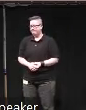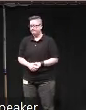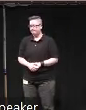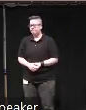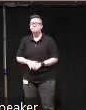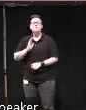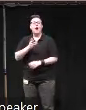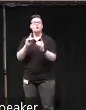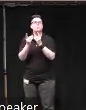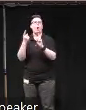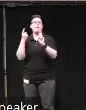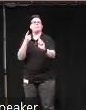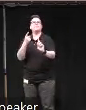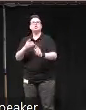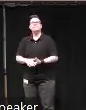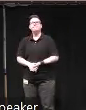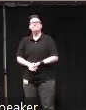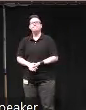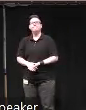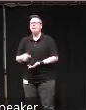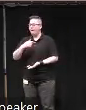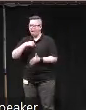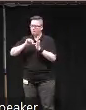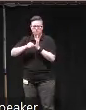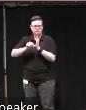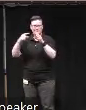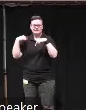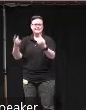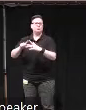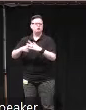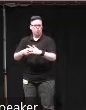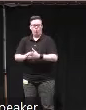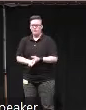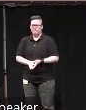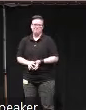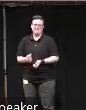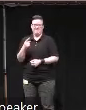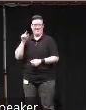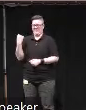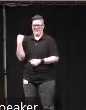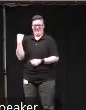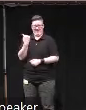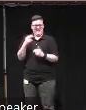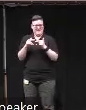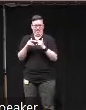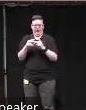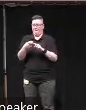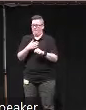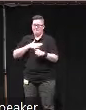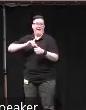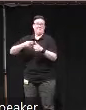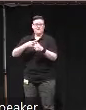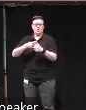Department mission is something that I have stressed from the beginning. And this is a slide right out of my